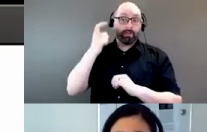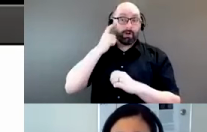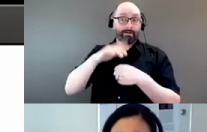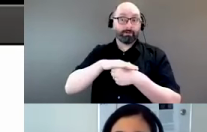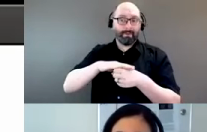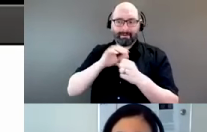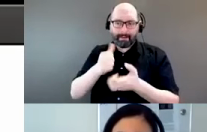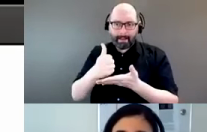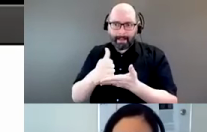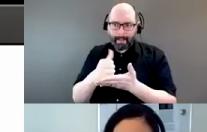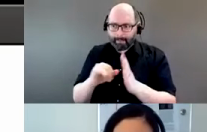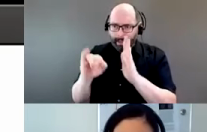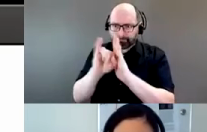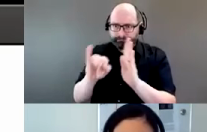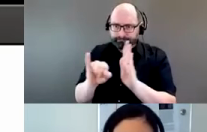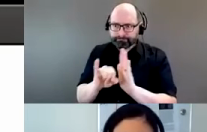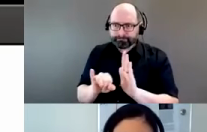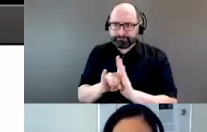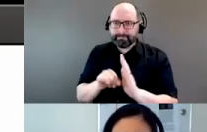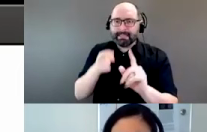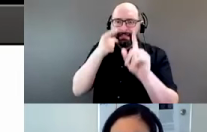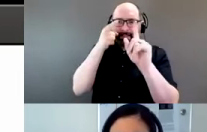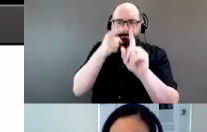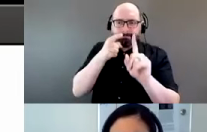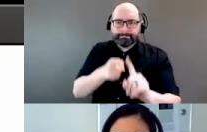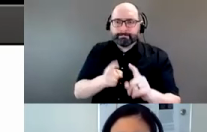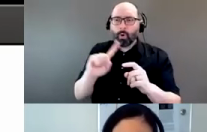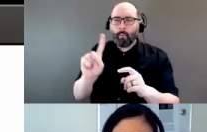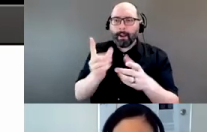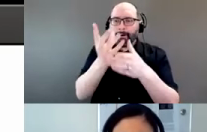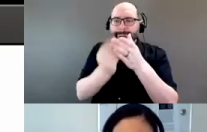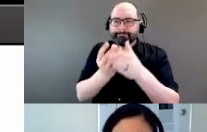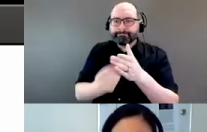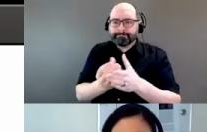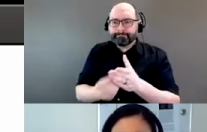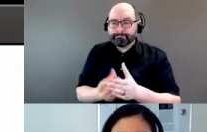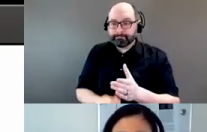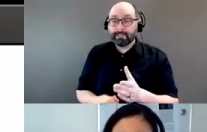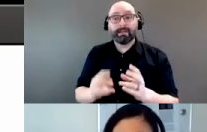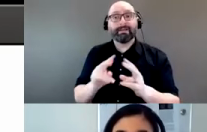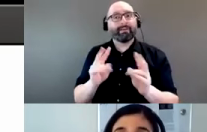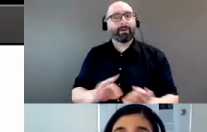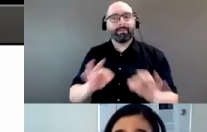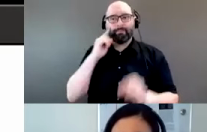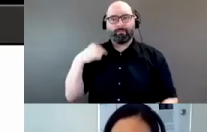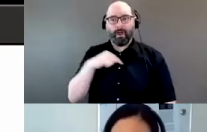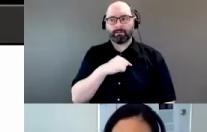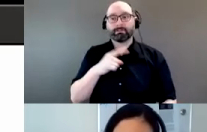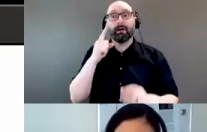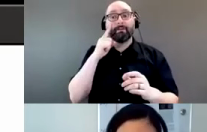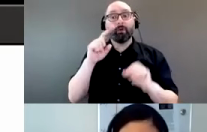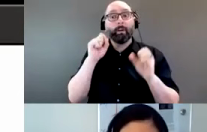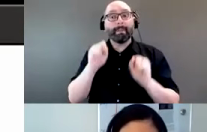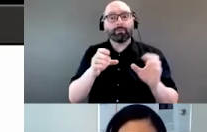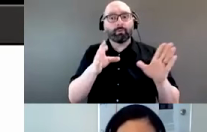us identify what are the specific deficits which are so important for us to know and plan and coordinate the